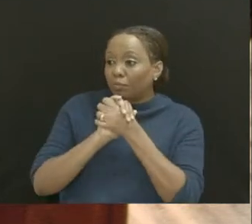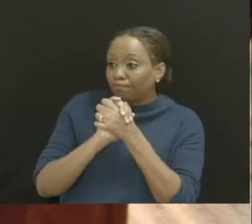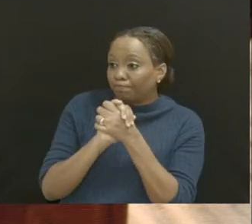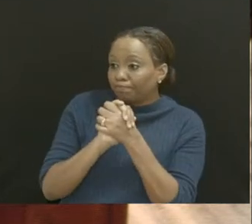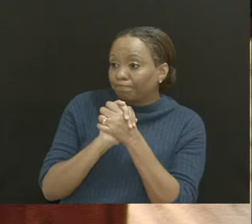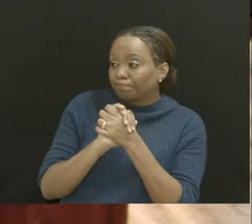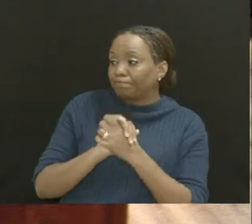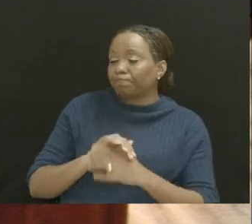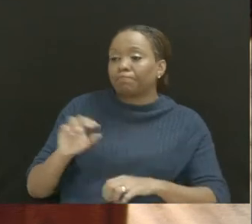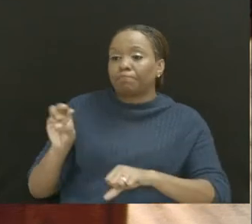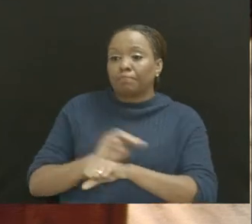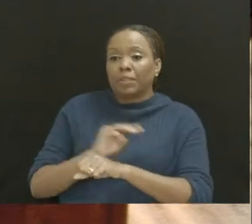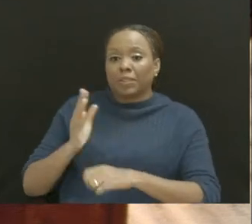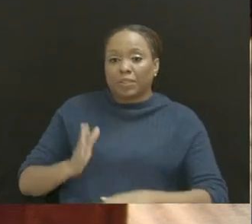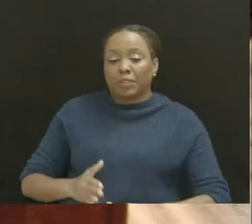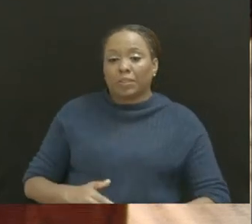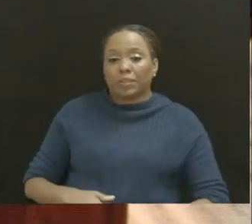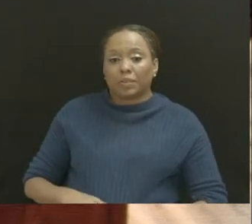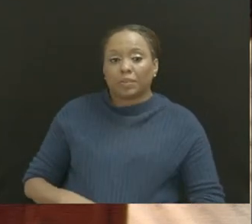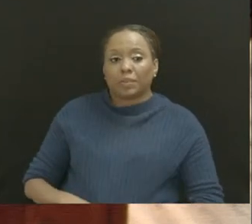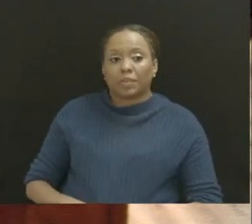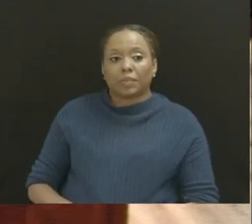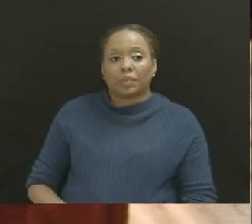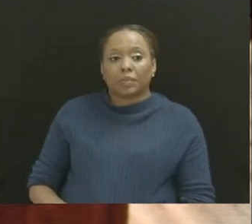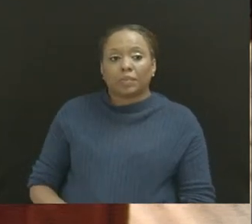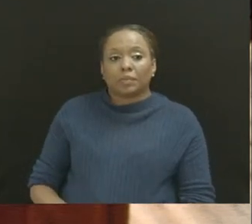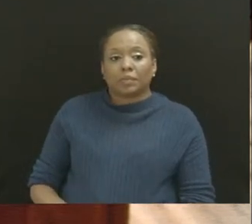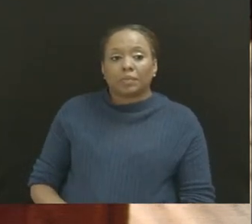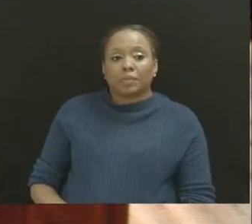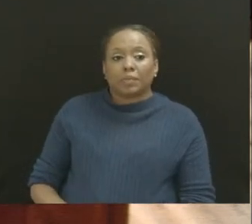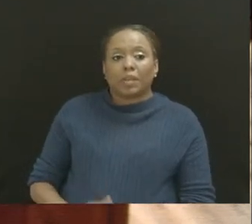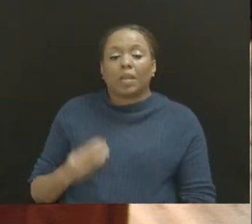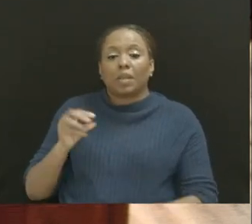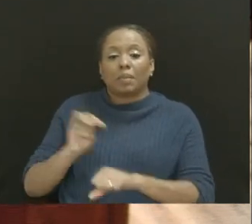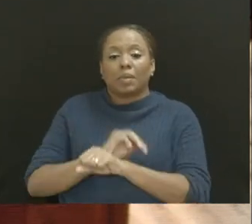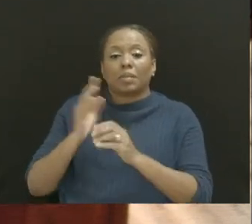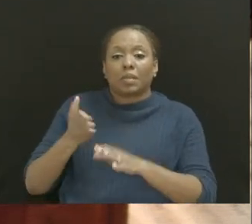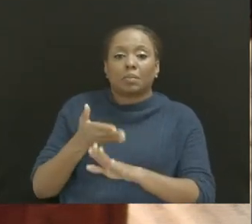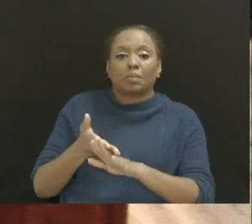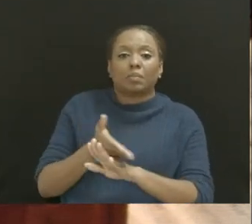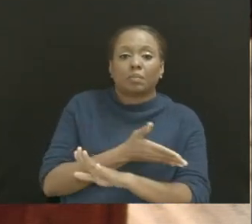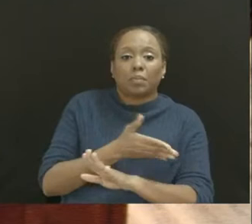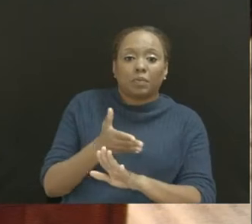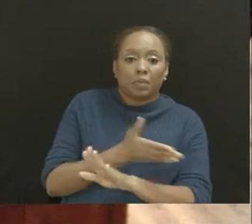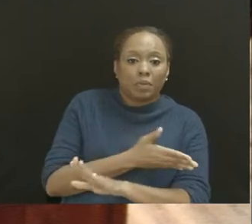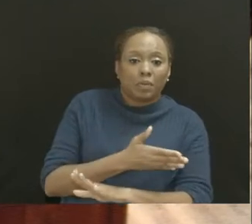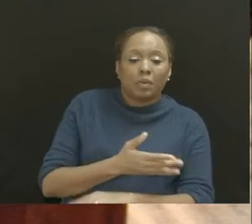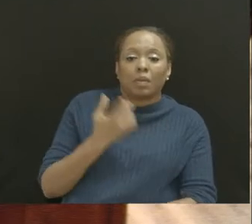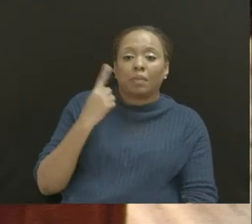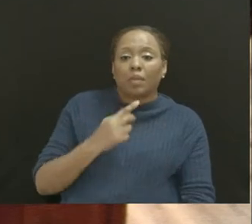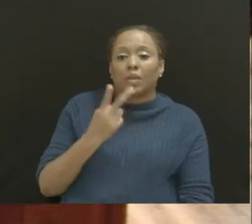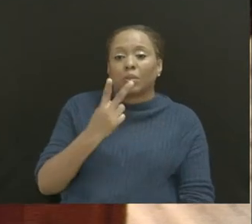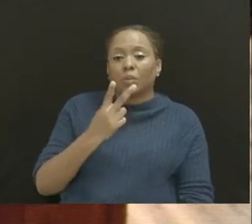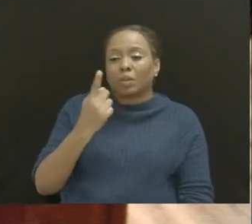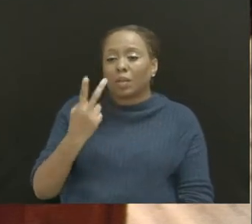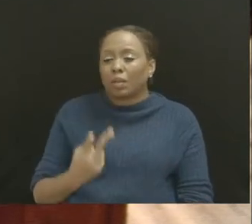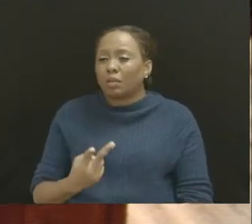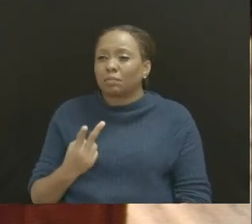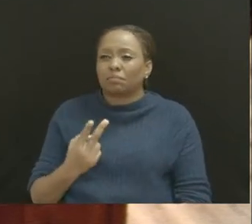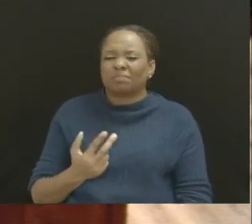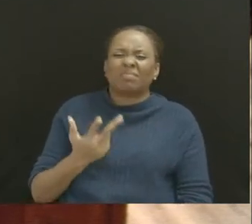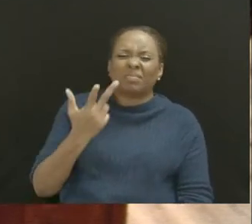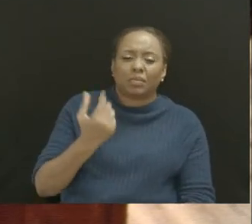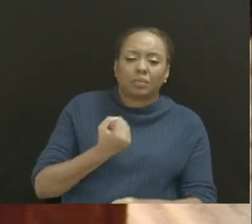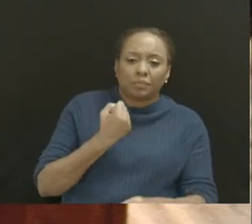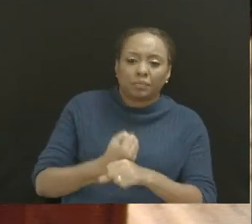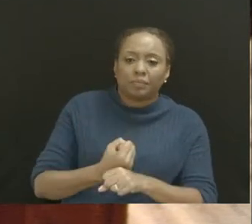Honorable Minister, the current Minister, and indeed the Minister whom he succeeded during these last 2.5, almost 3 years,